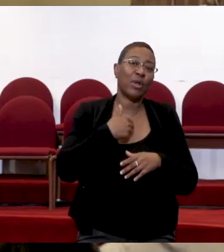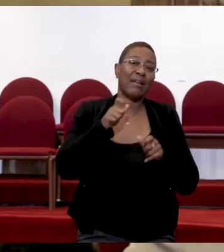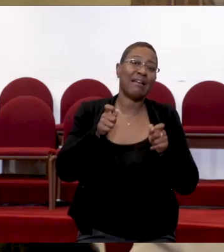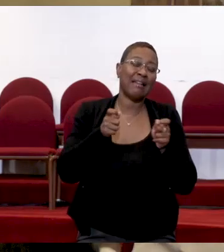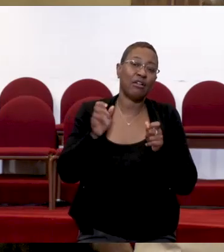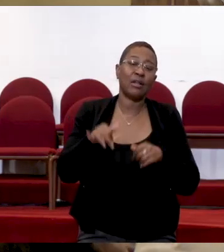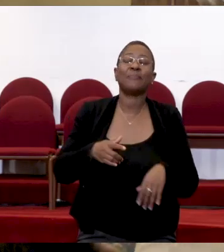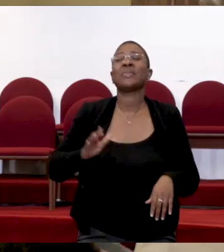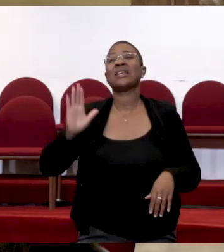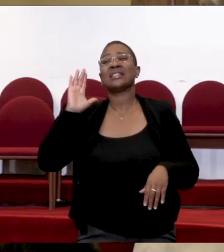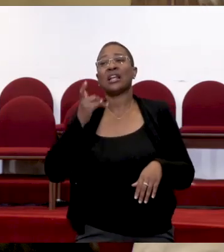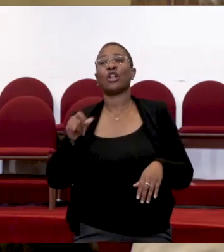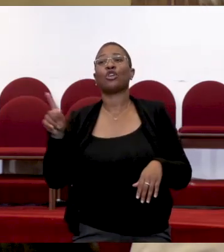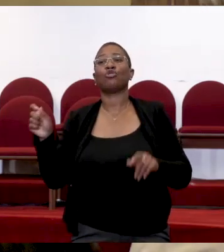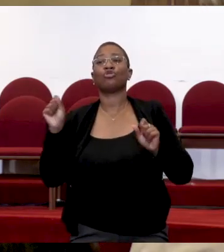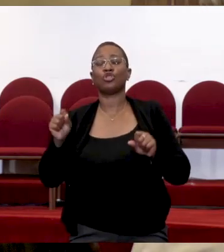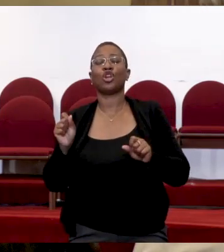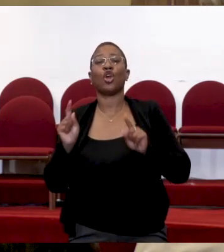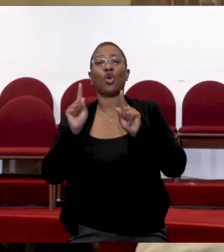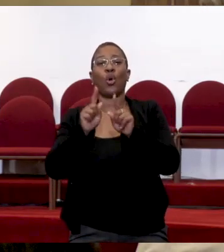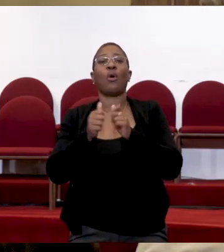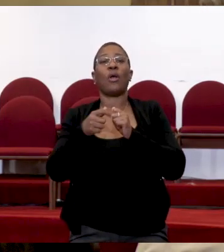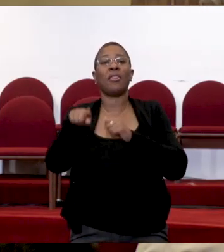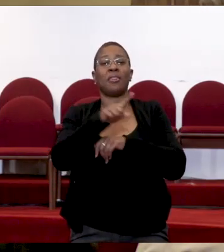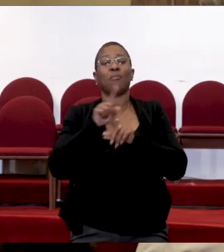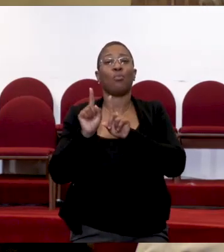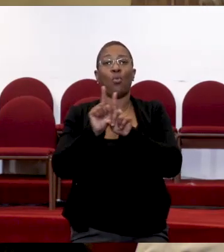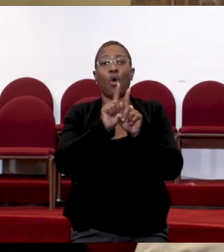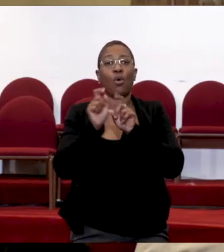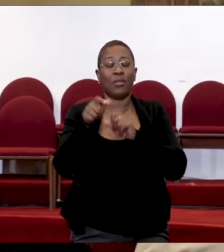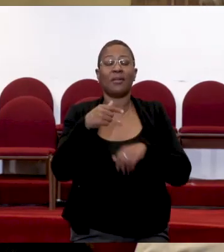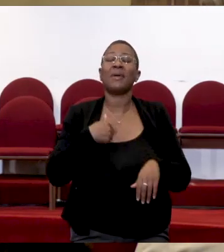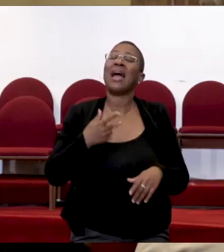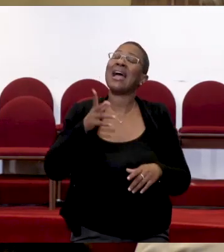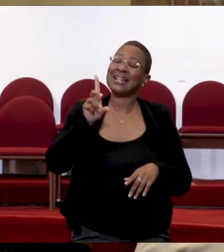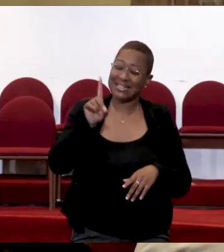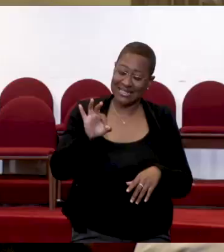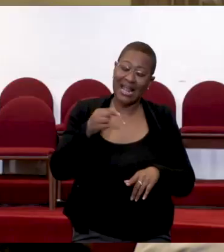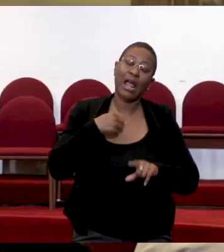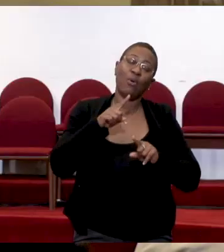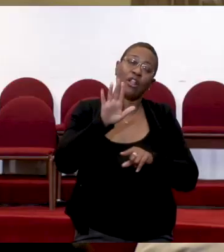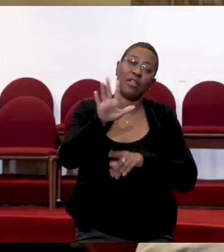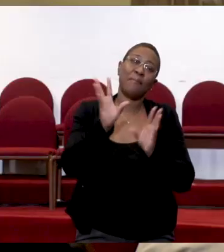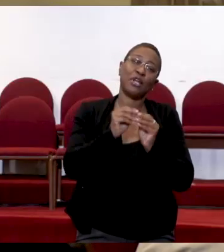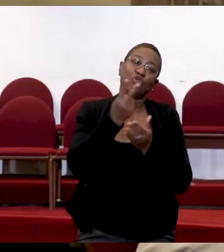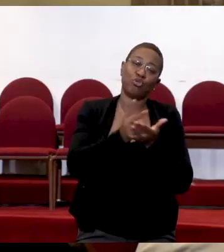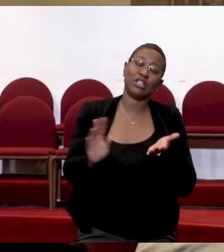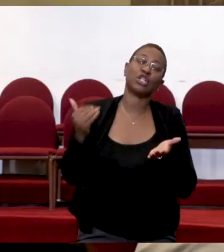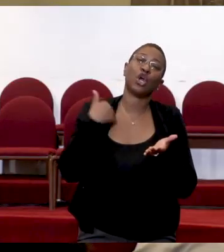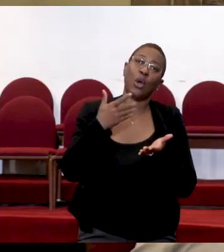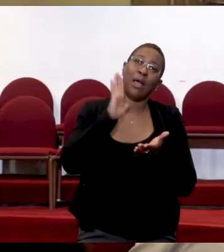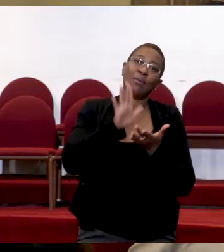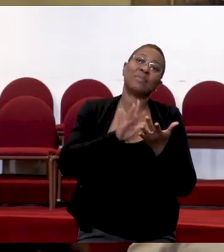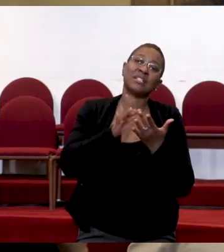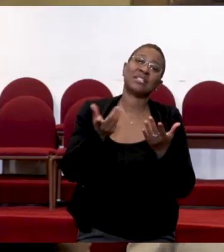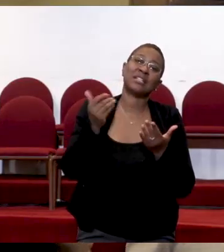you should go out with the block club leader. Let's make sure we're looking at the Yep, same I trees. did. I attended their meeting 2 weeks ago, and I told them I will be in touch with the